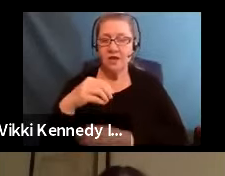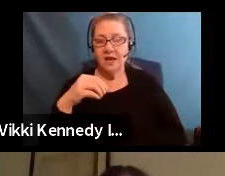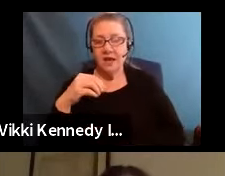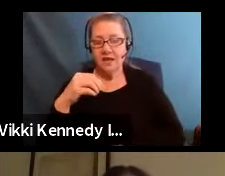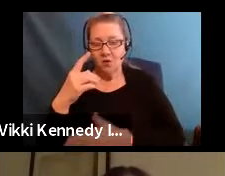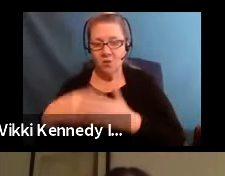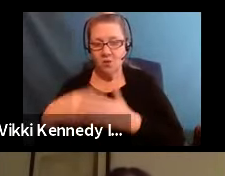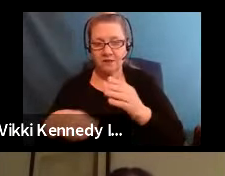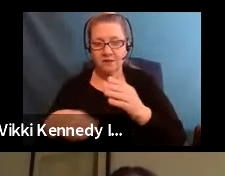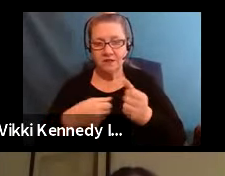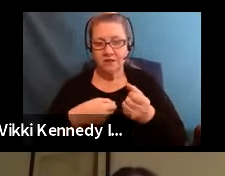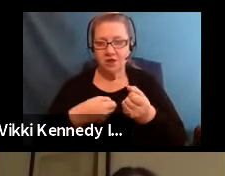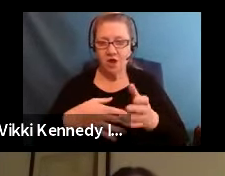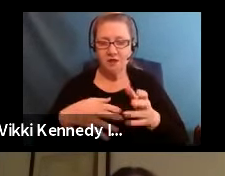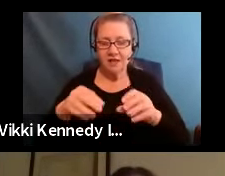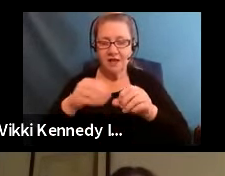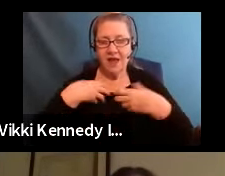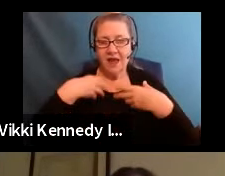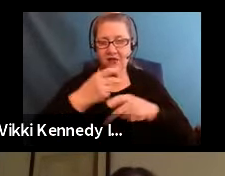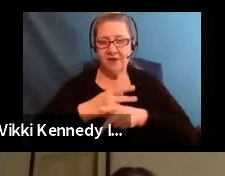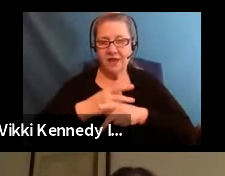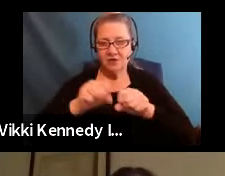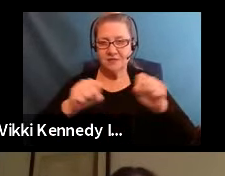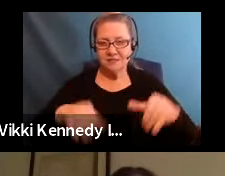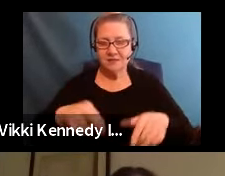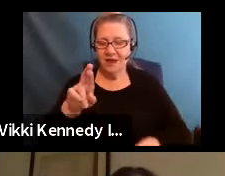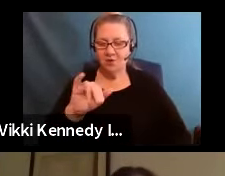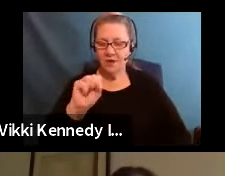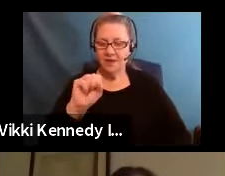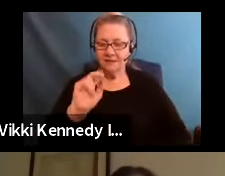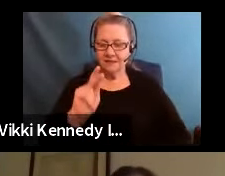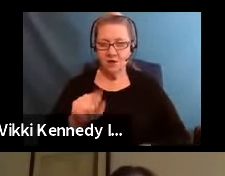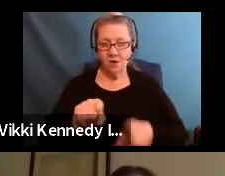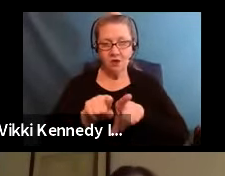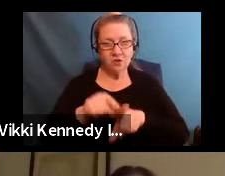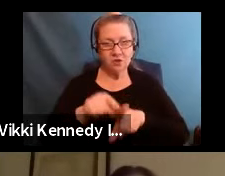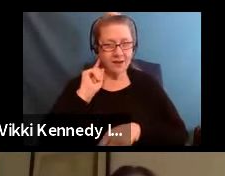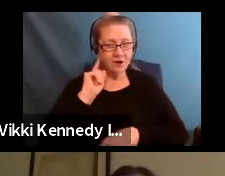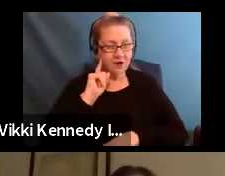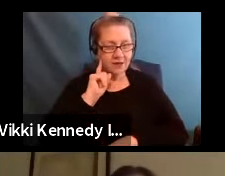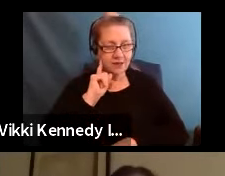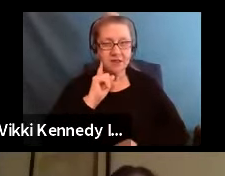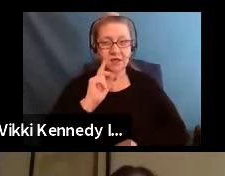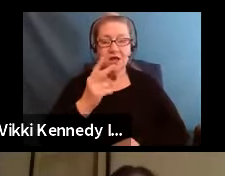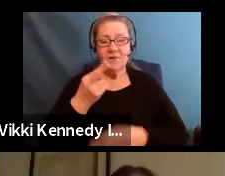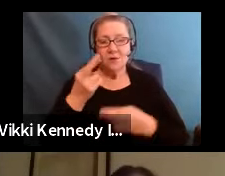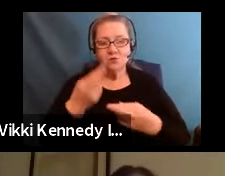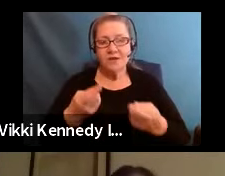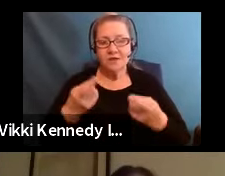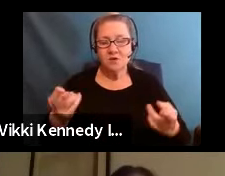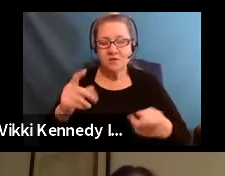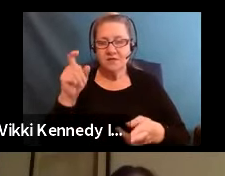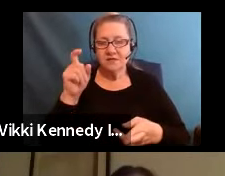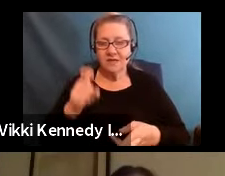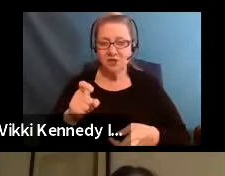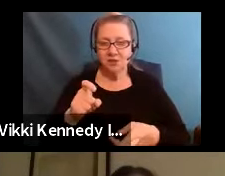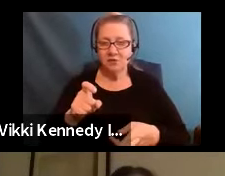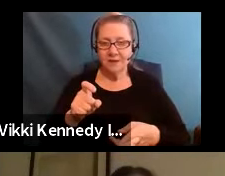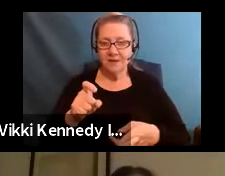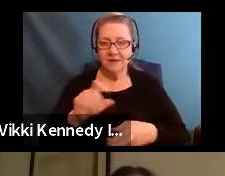healthcare system at greatest risk, right? We're also hearing that those resources need to be put